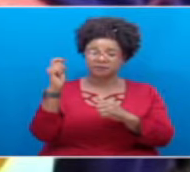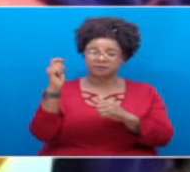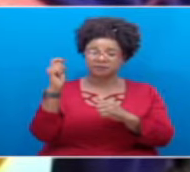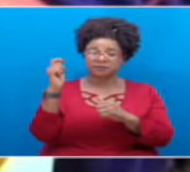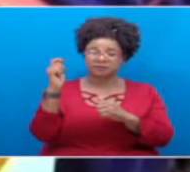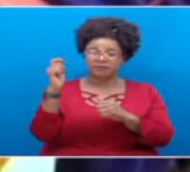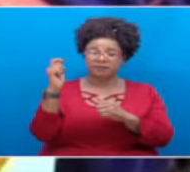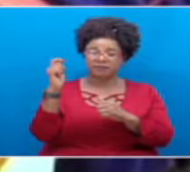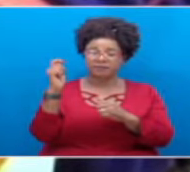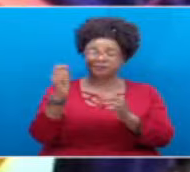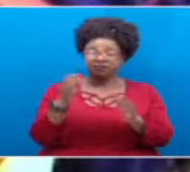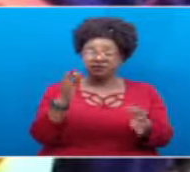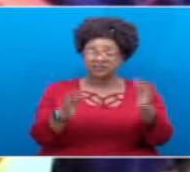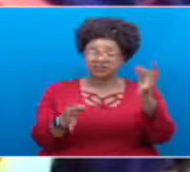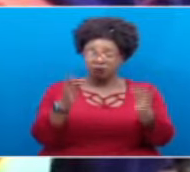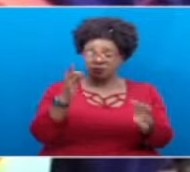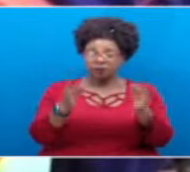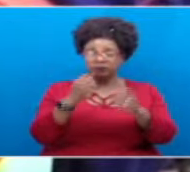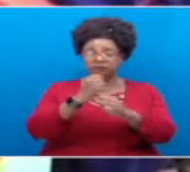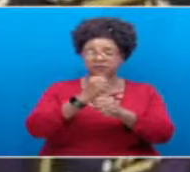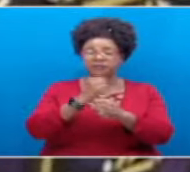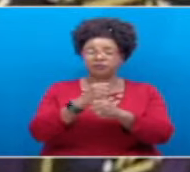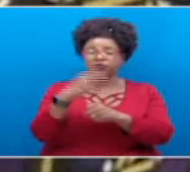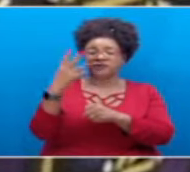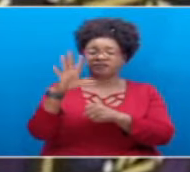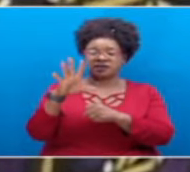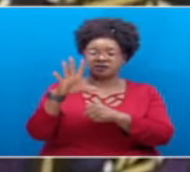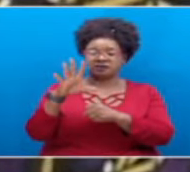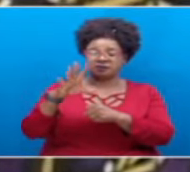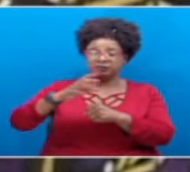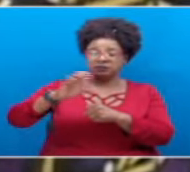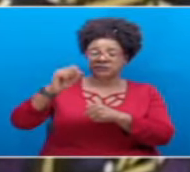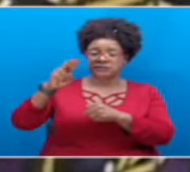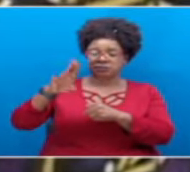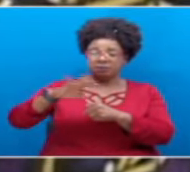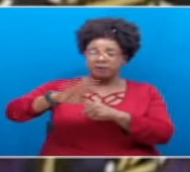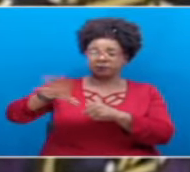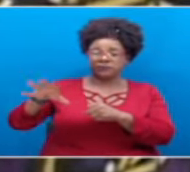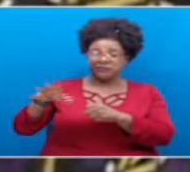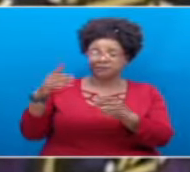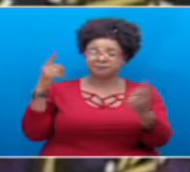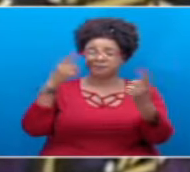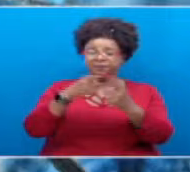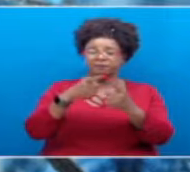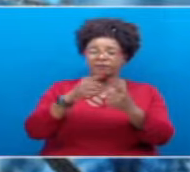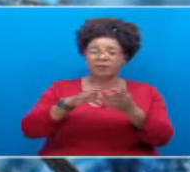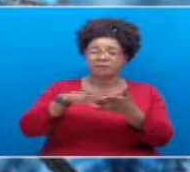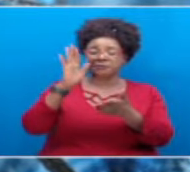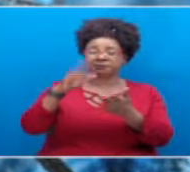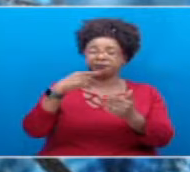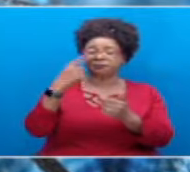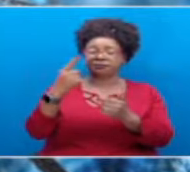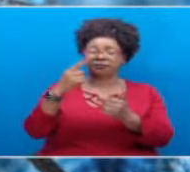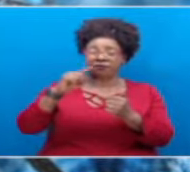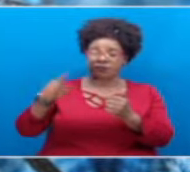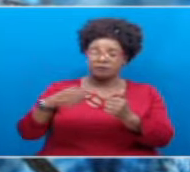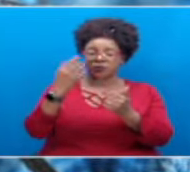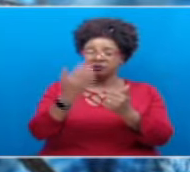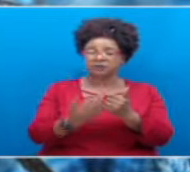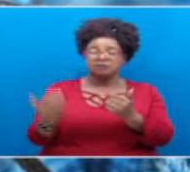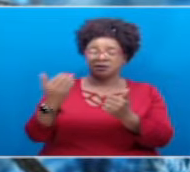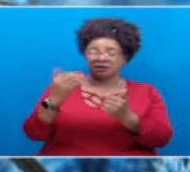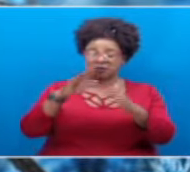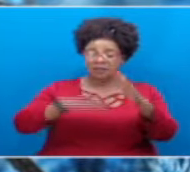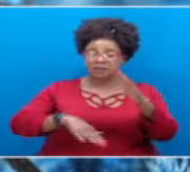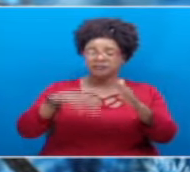The trials were hosted in 25 sub-counties, targeting more than 100,000 children under the age of 5 in the counties of